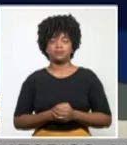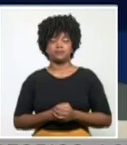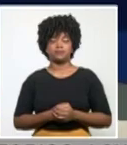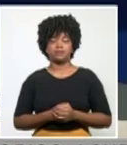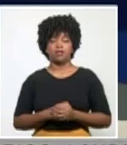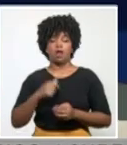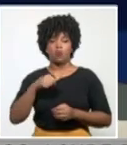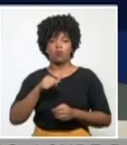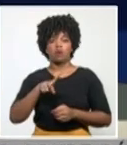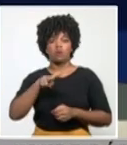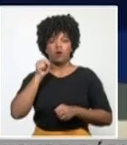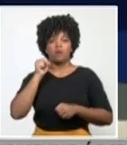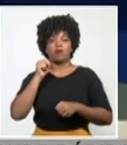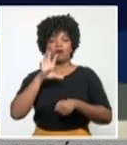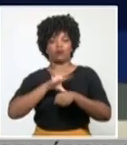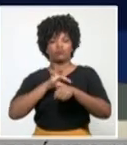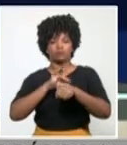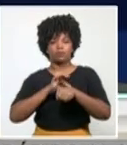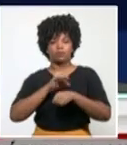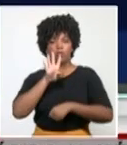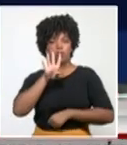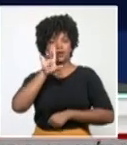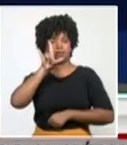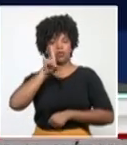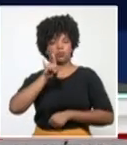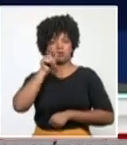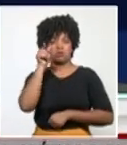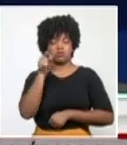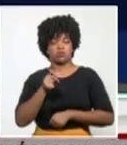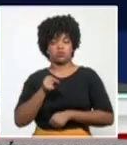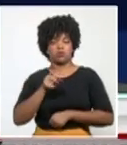and 1,035 positive cases,